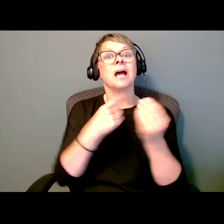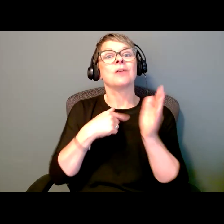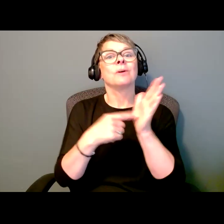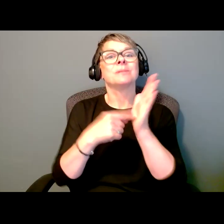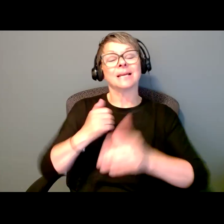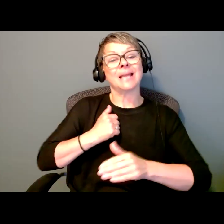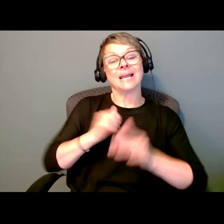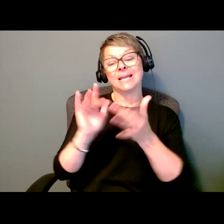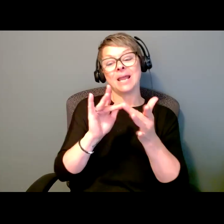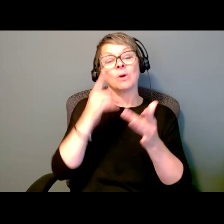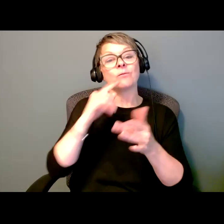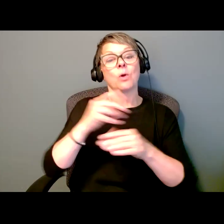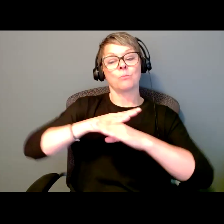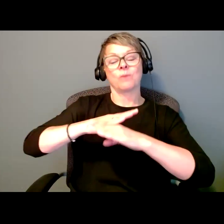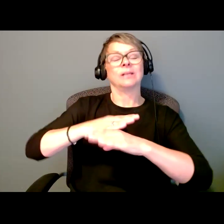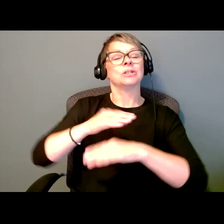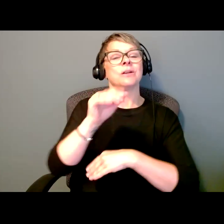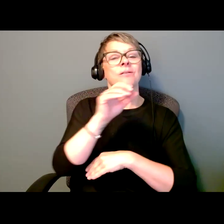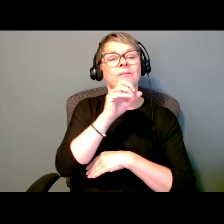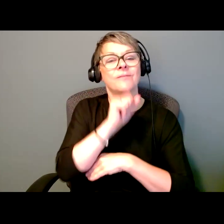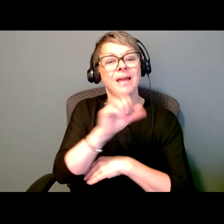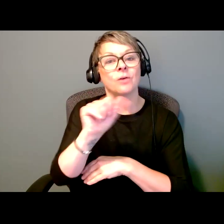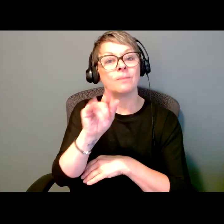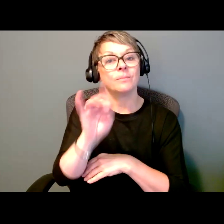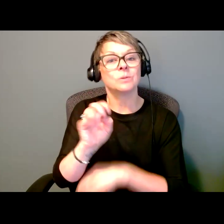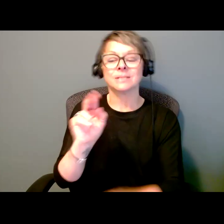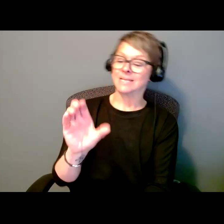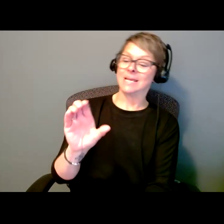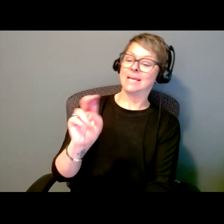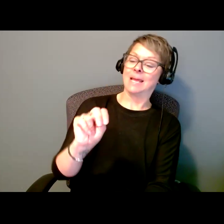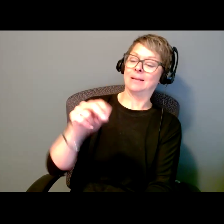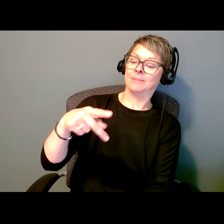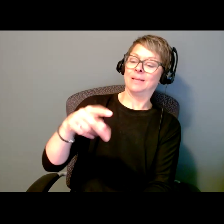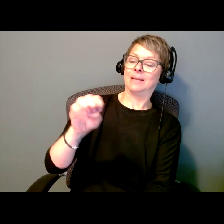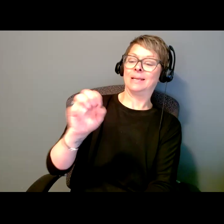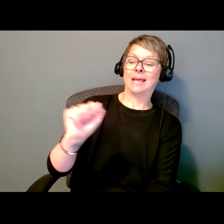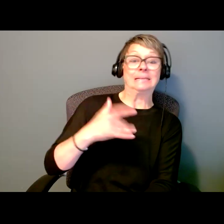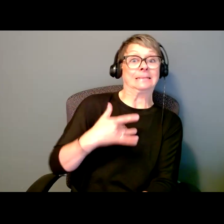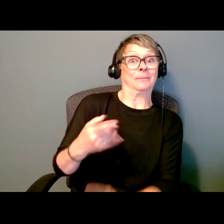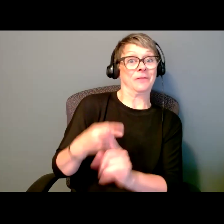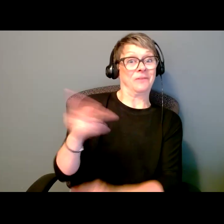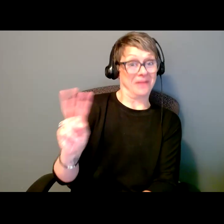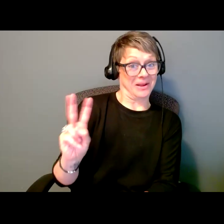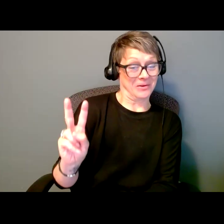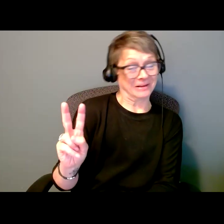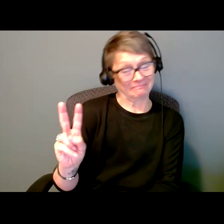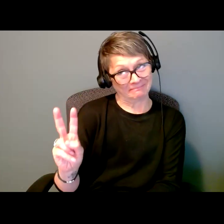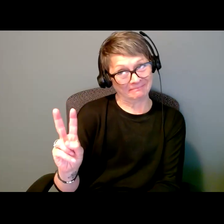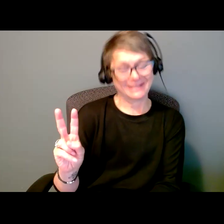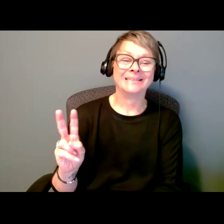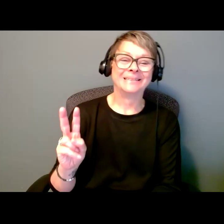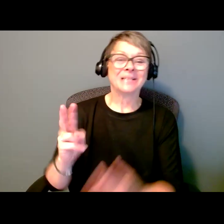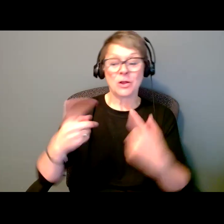Canadian Network for the Prevention of Elder Abuse, CNPEA, usually based out of Vancouver. We are the